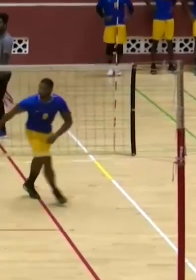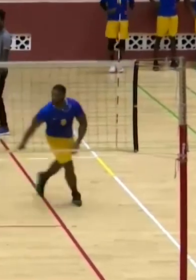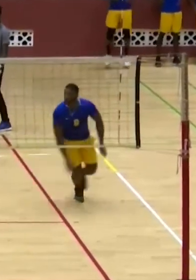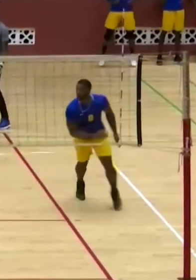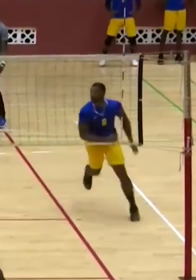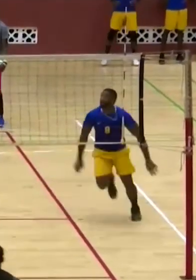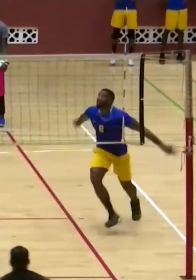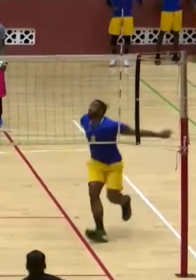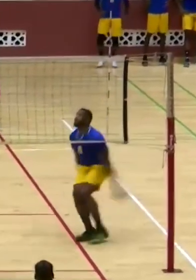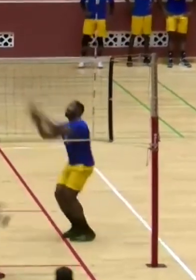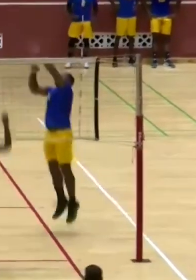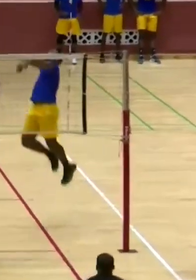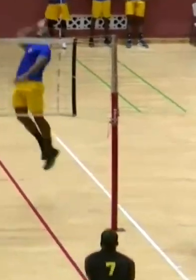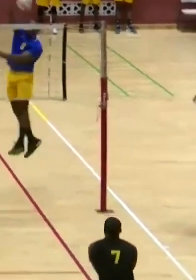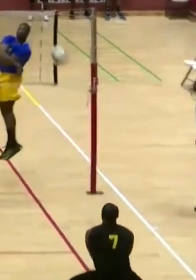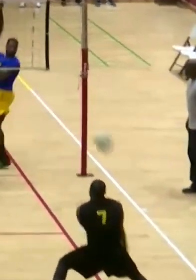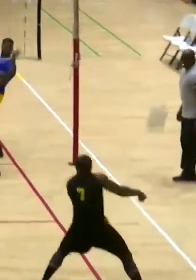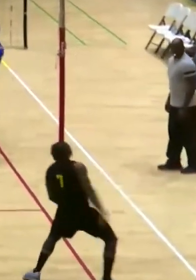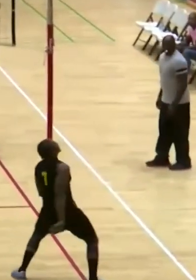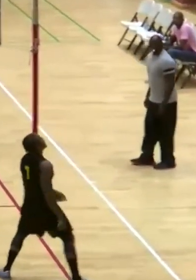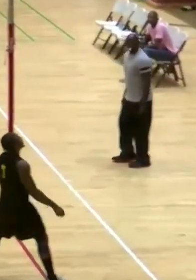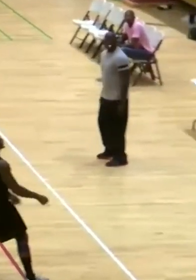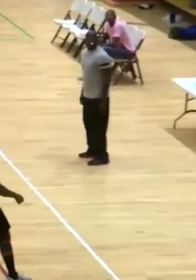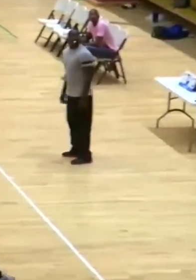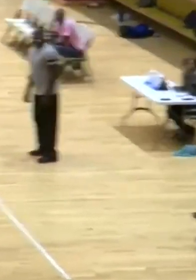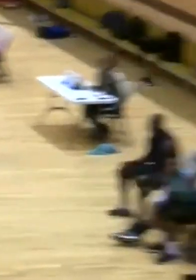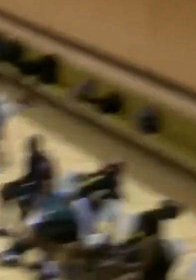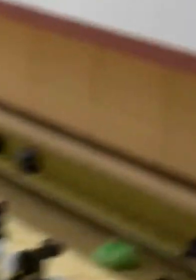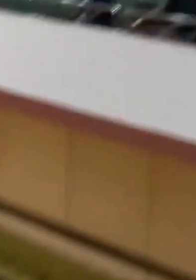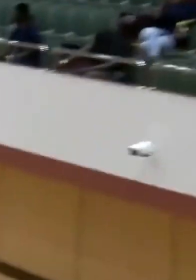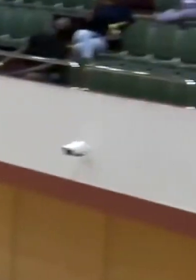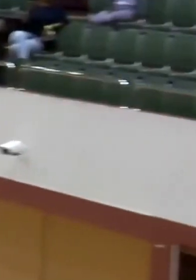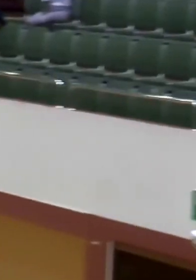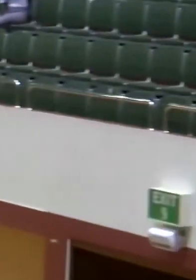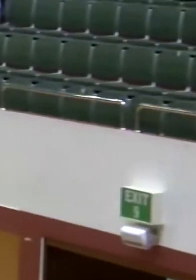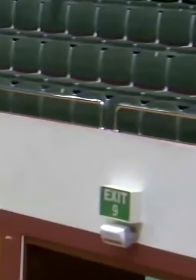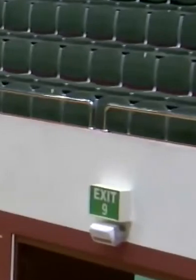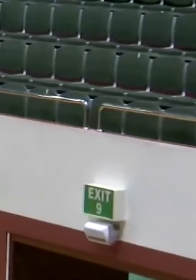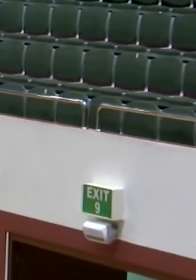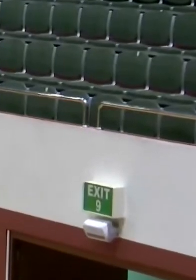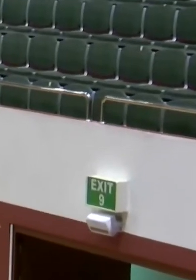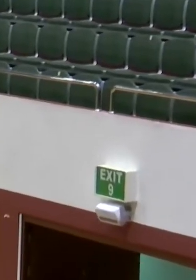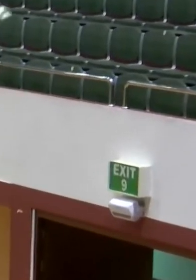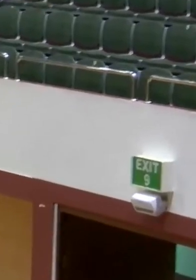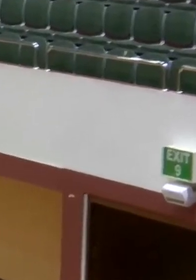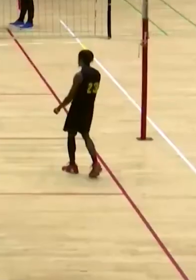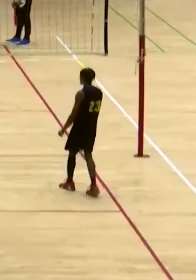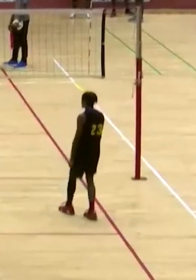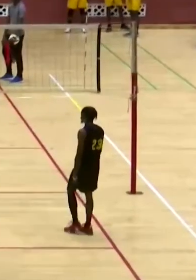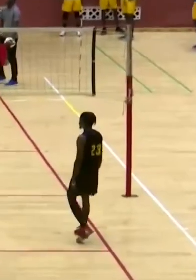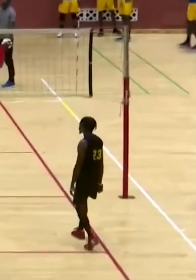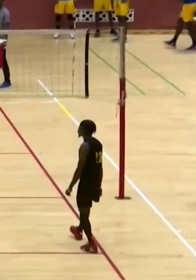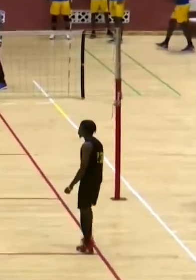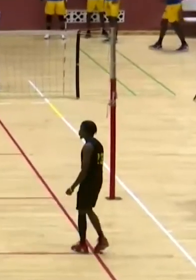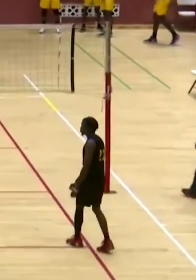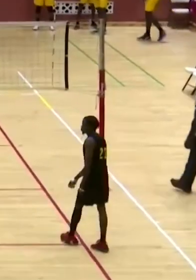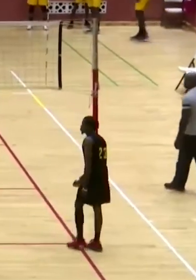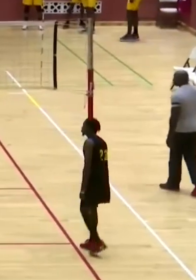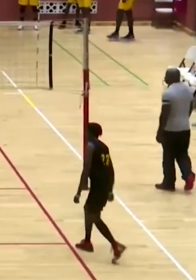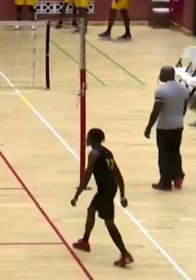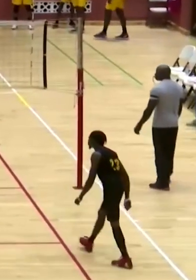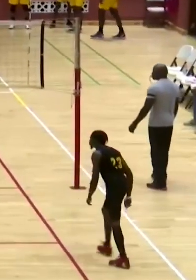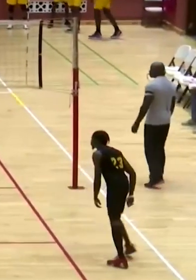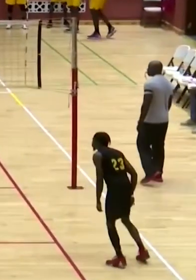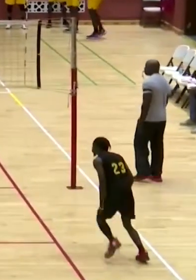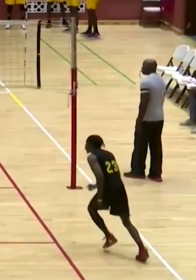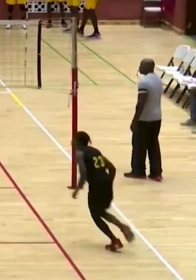set, 25-15. Now in the third, strike down the line, Cormier on a roll. But the Stars really acquitted